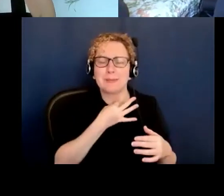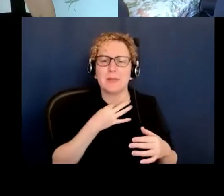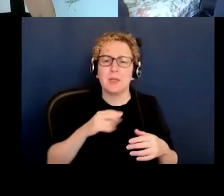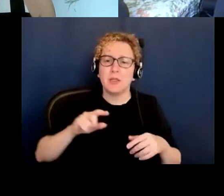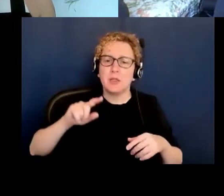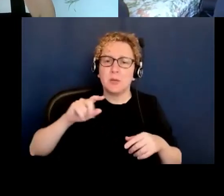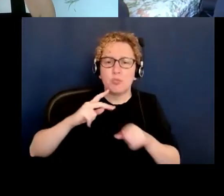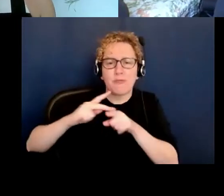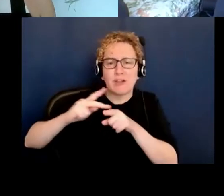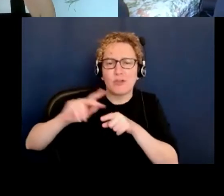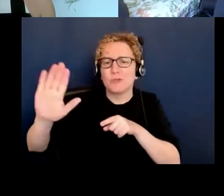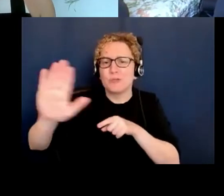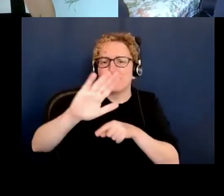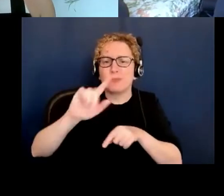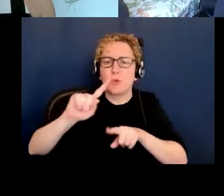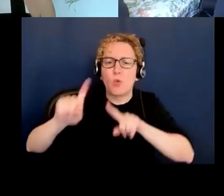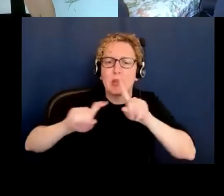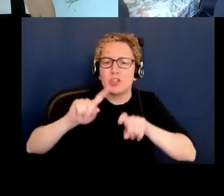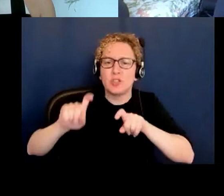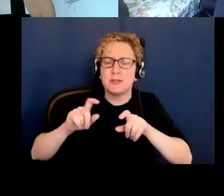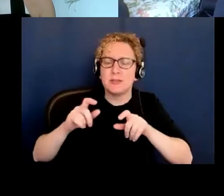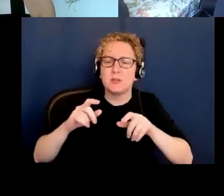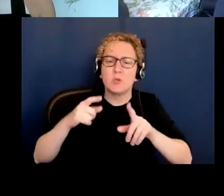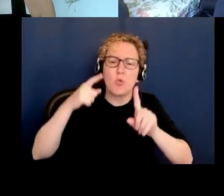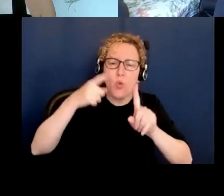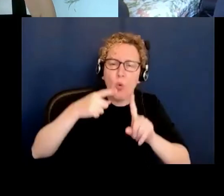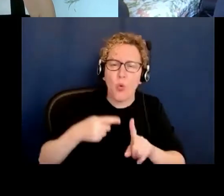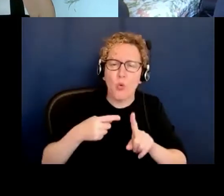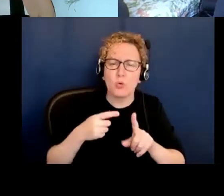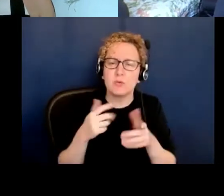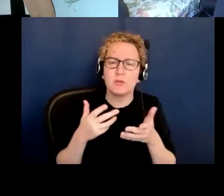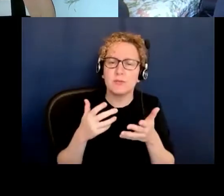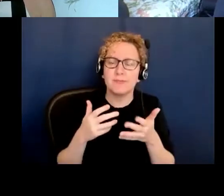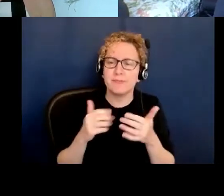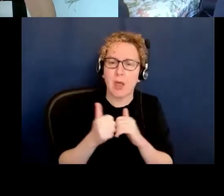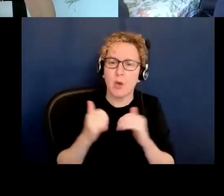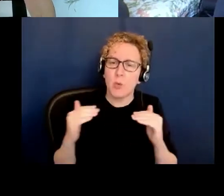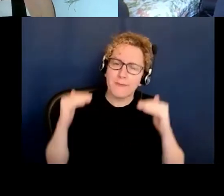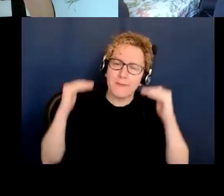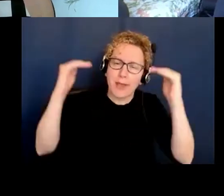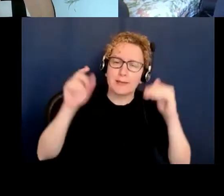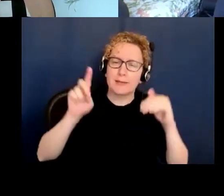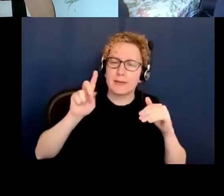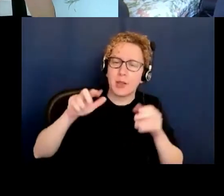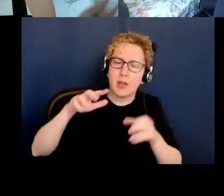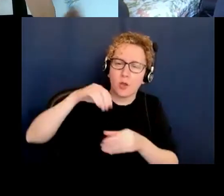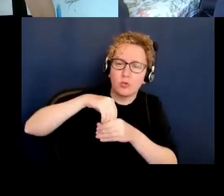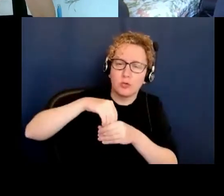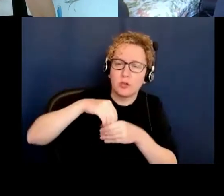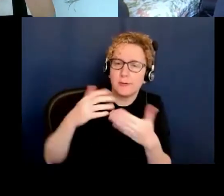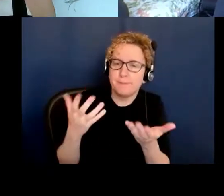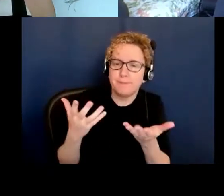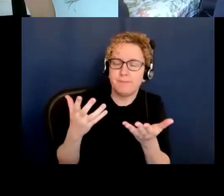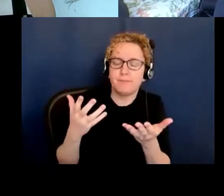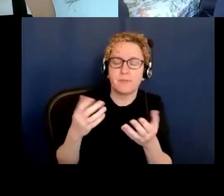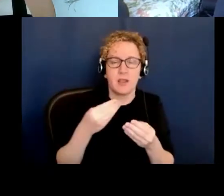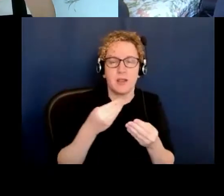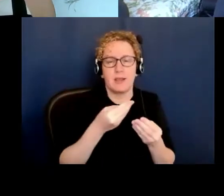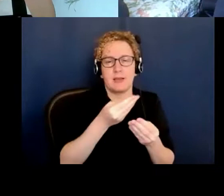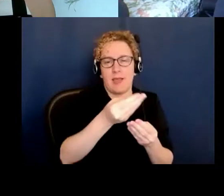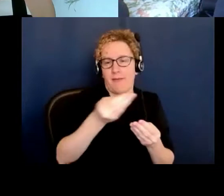their goals are, and what they hope to advance in as far as disability inclusion, and then just try to get them the resources,